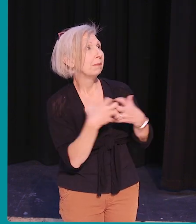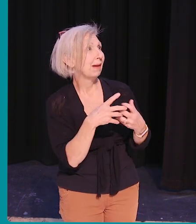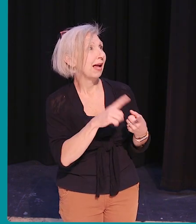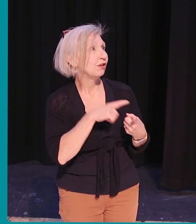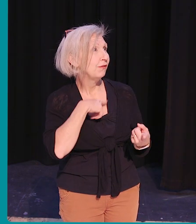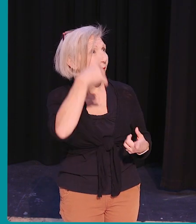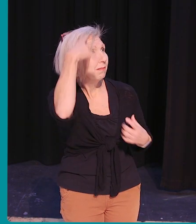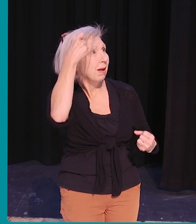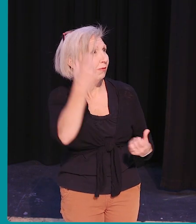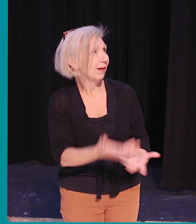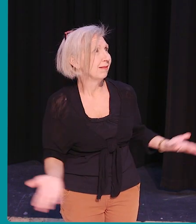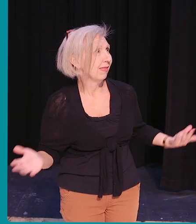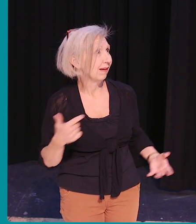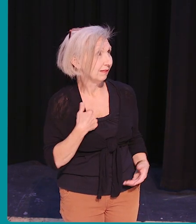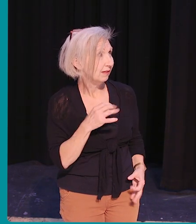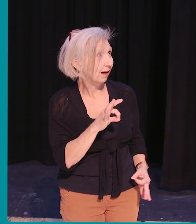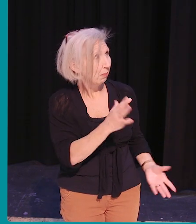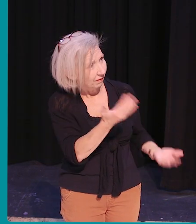That's what we could use.